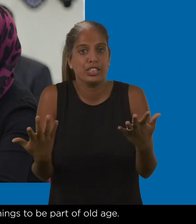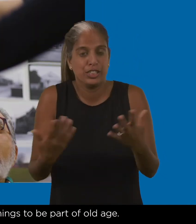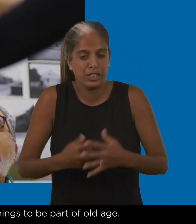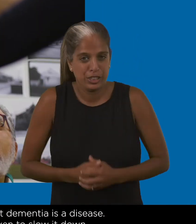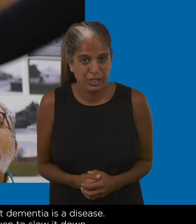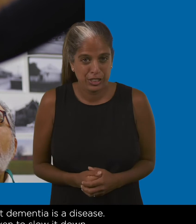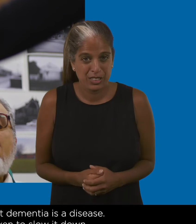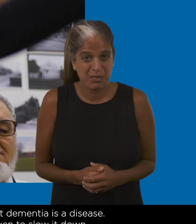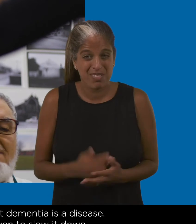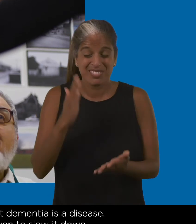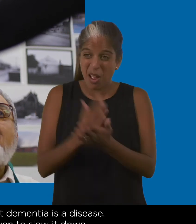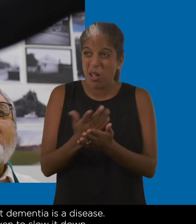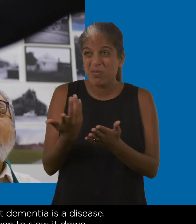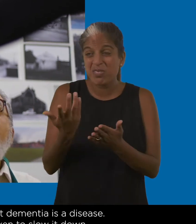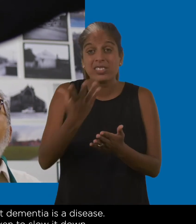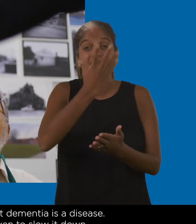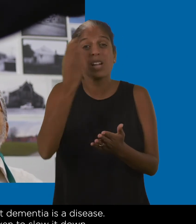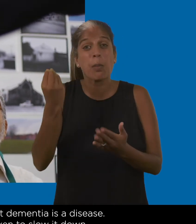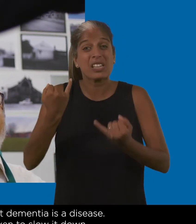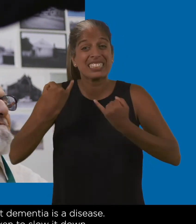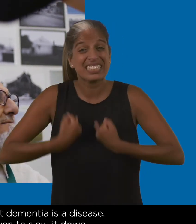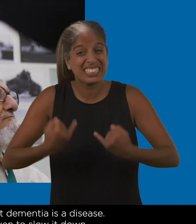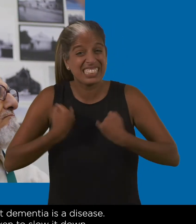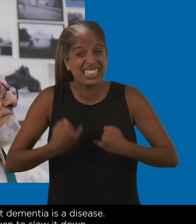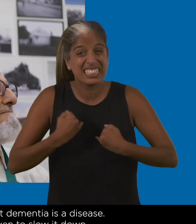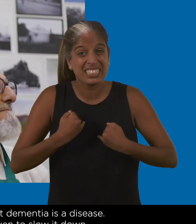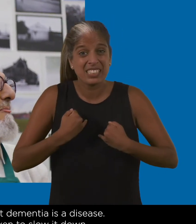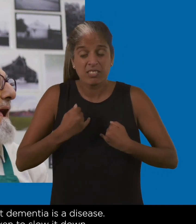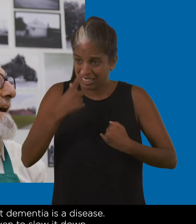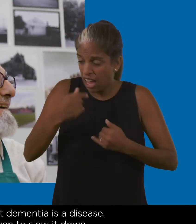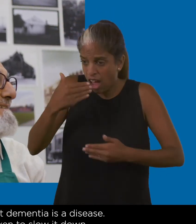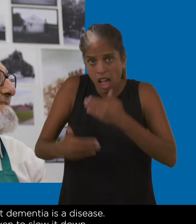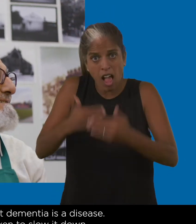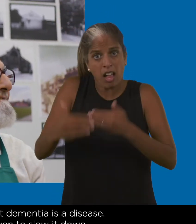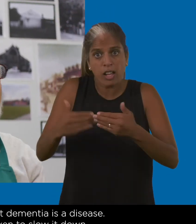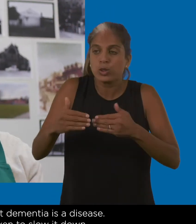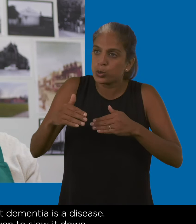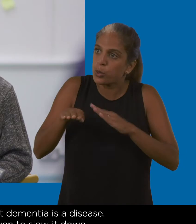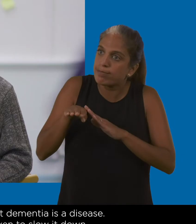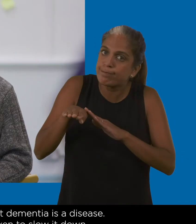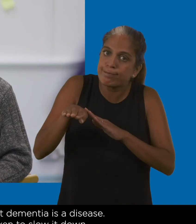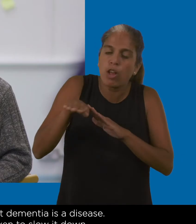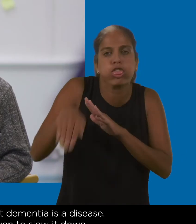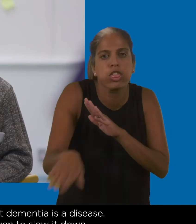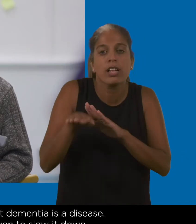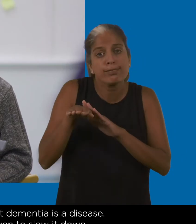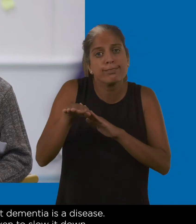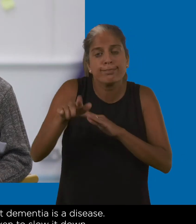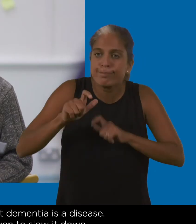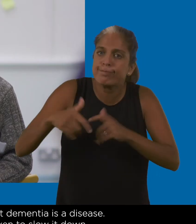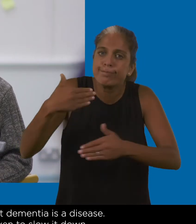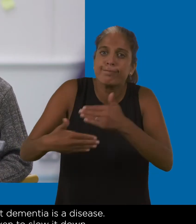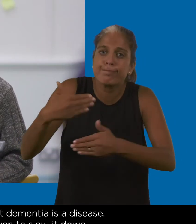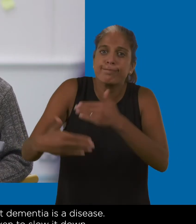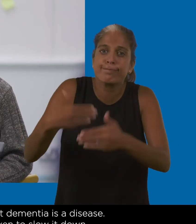old age, whereas we clearly know now that dementia is a disease. There are steps that can be taken to slow